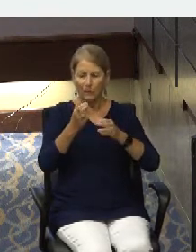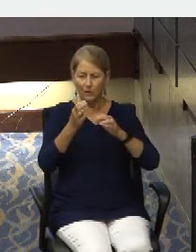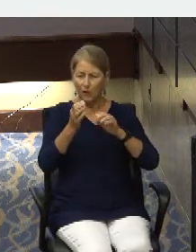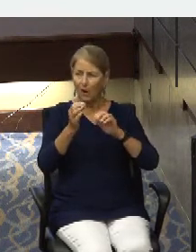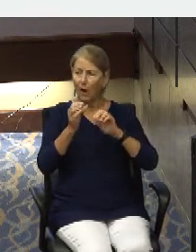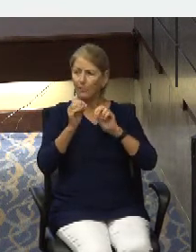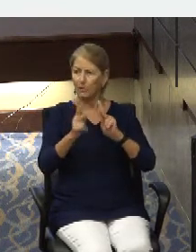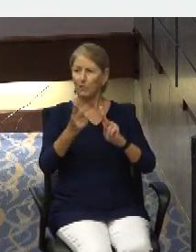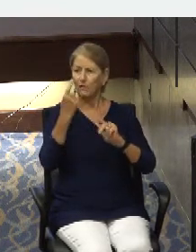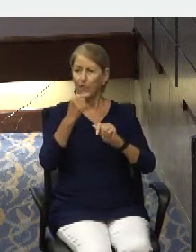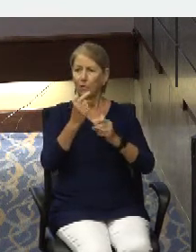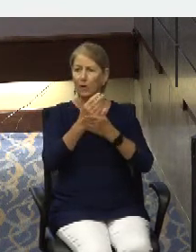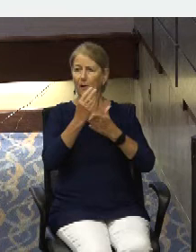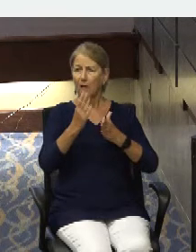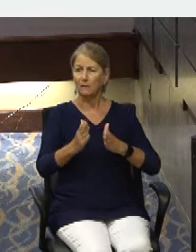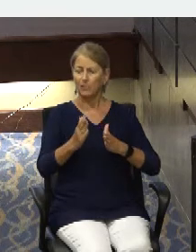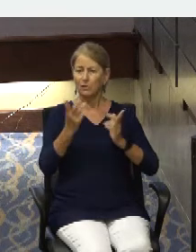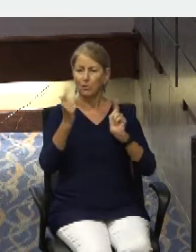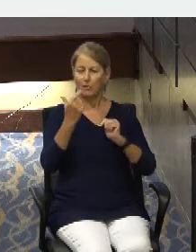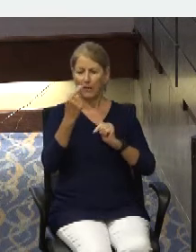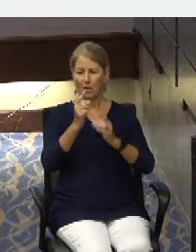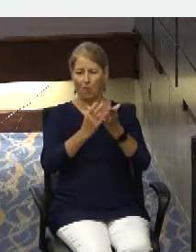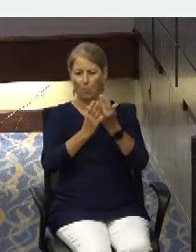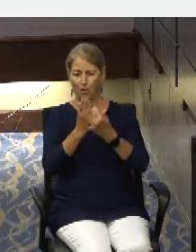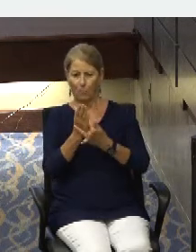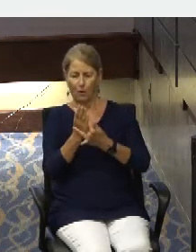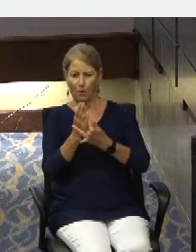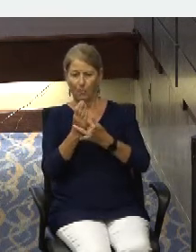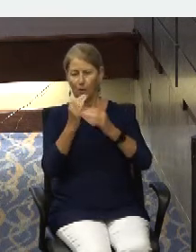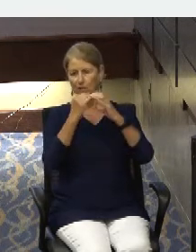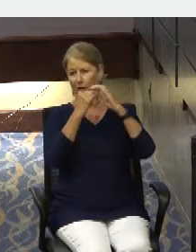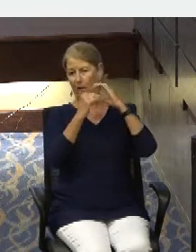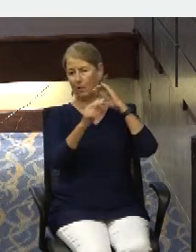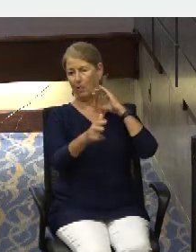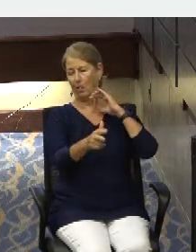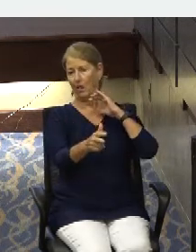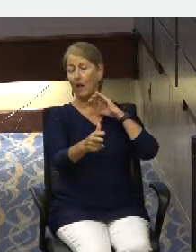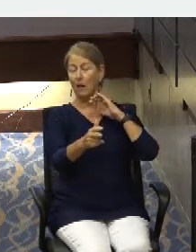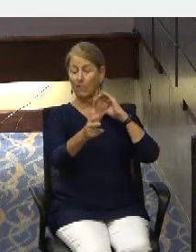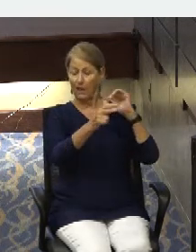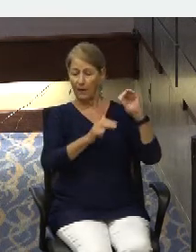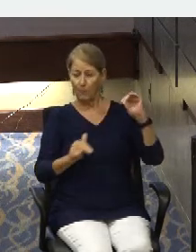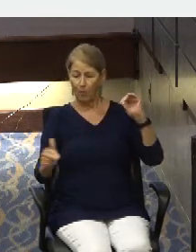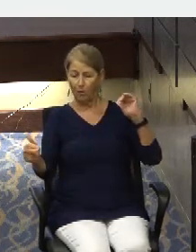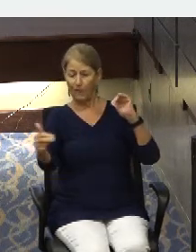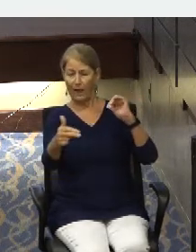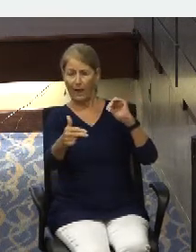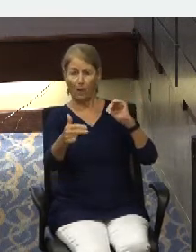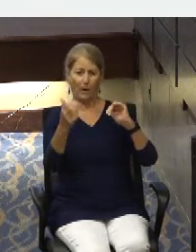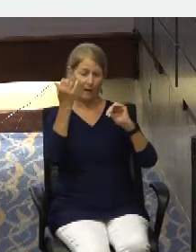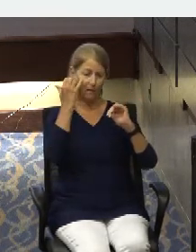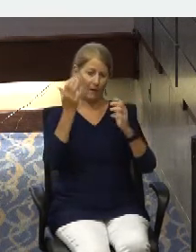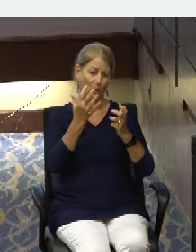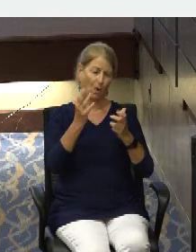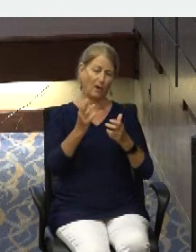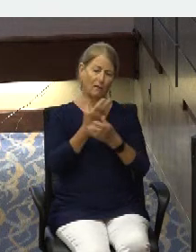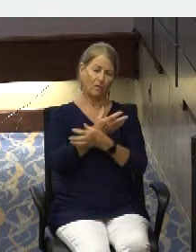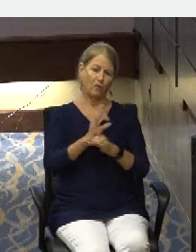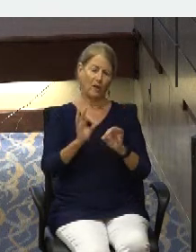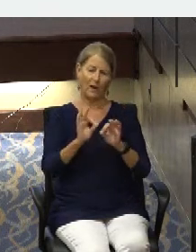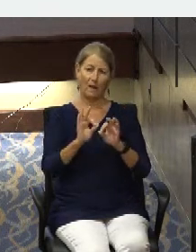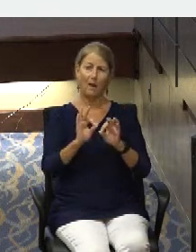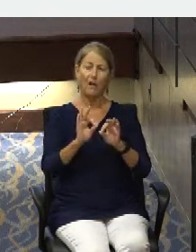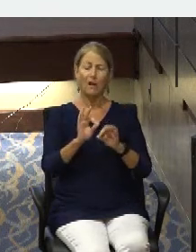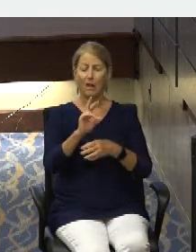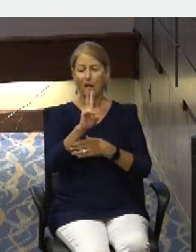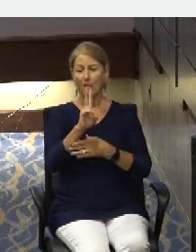go through the tunnel to have their vehicles washed, they can pull into this area if they want to take advantage of the free vacuums that are